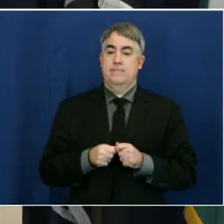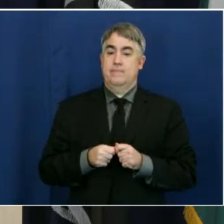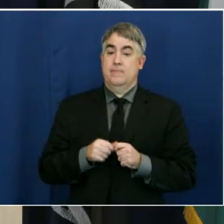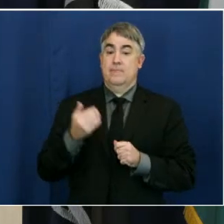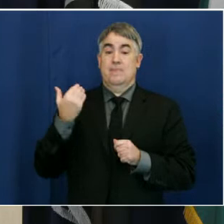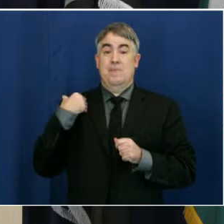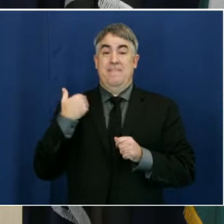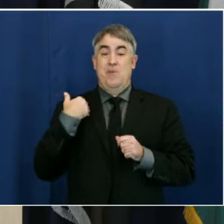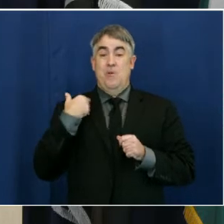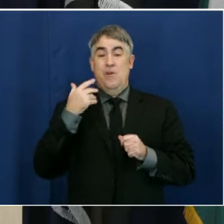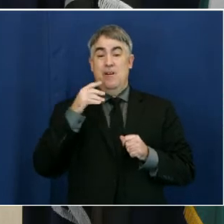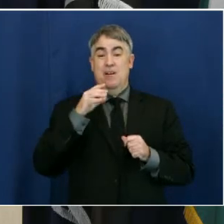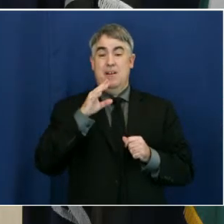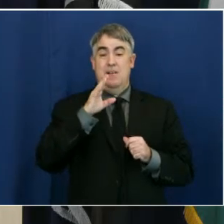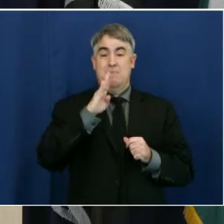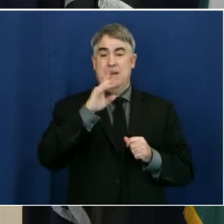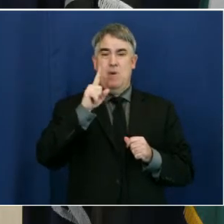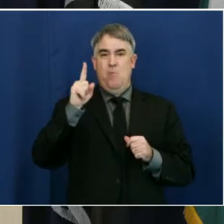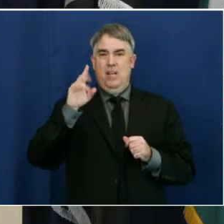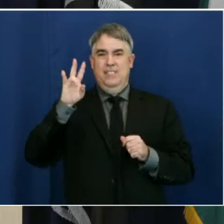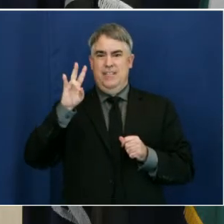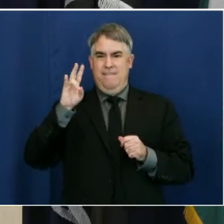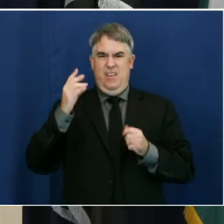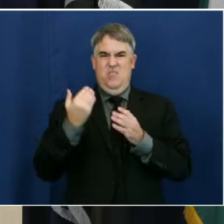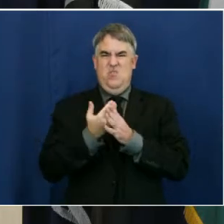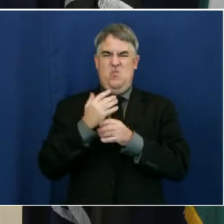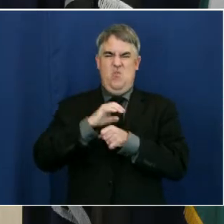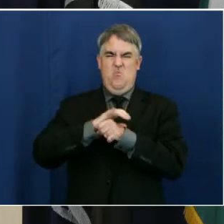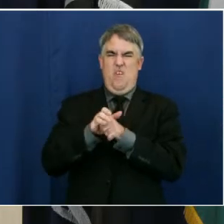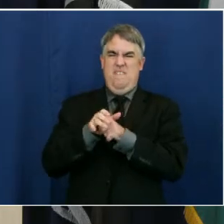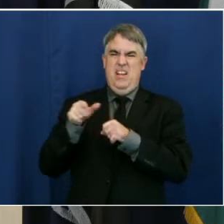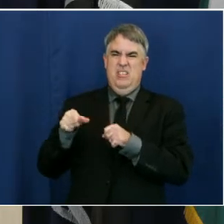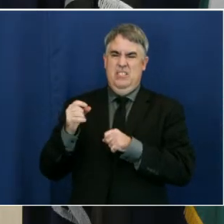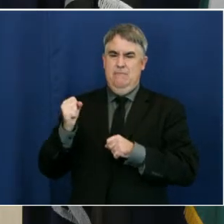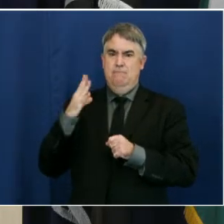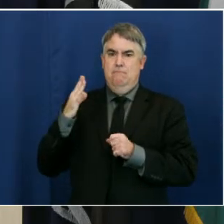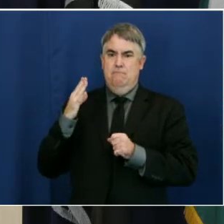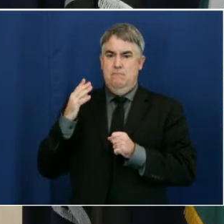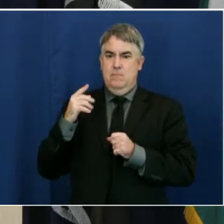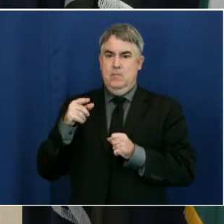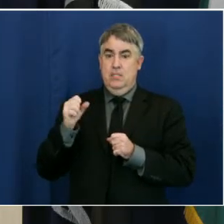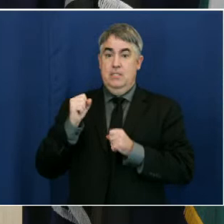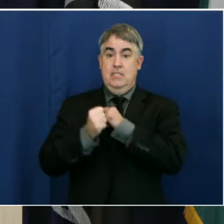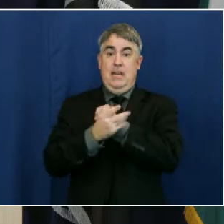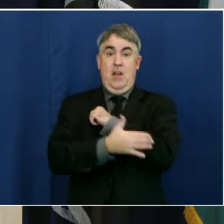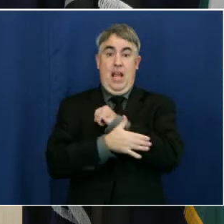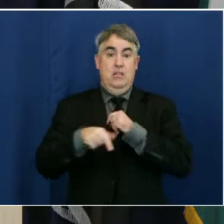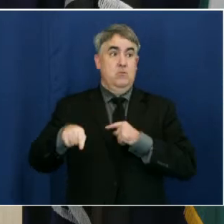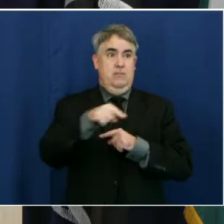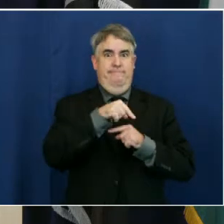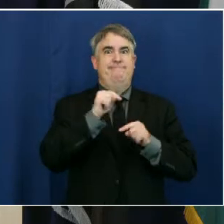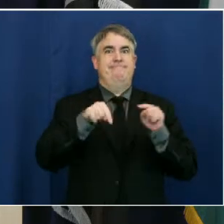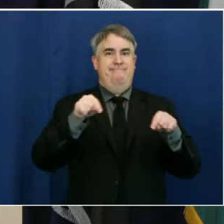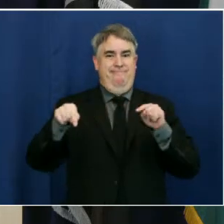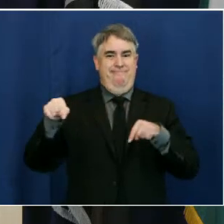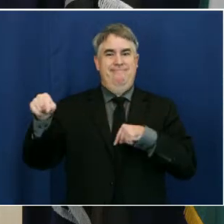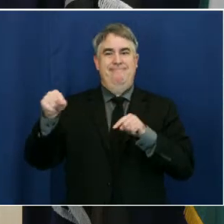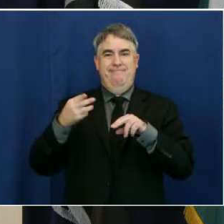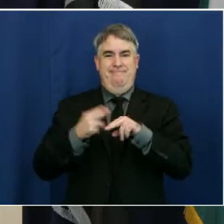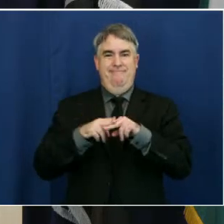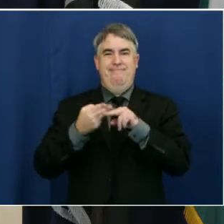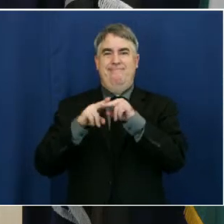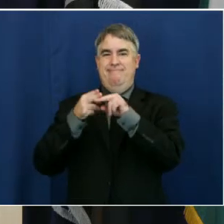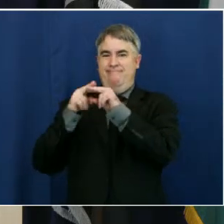B117 so-called UK variant cases that we've had so far in the county of San Diego is increased since the last time we had